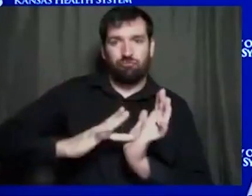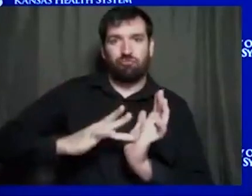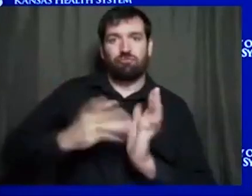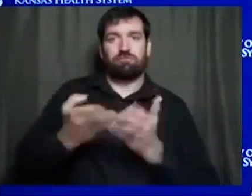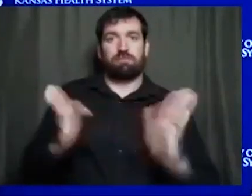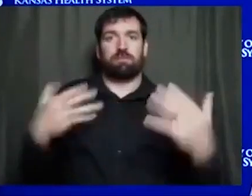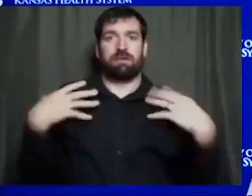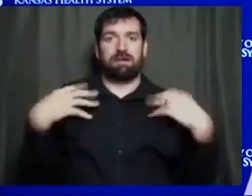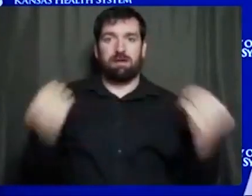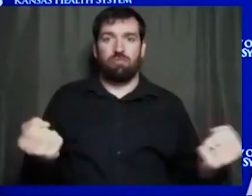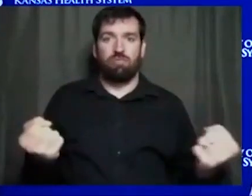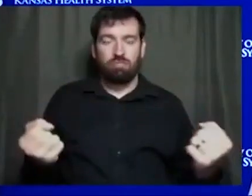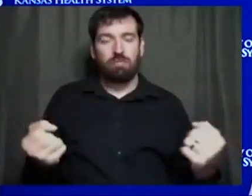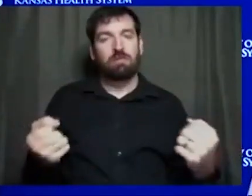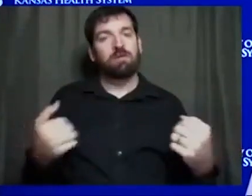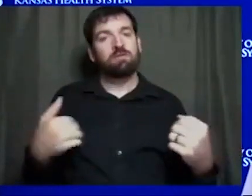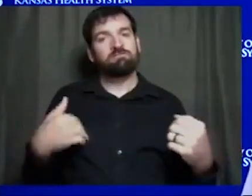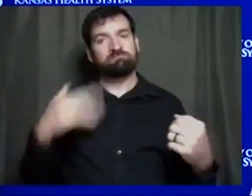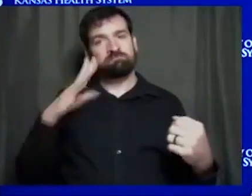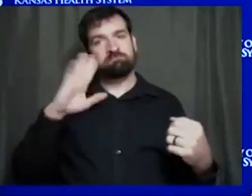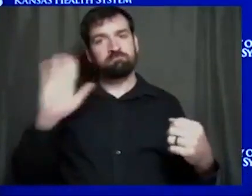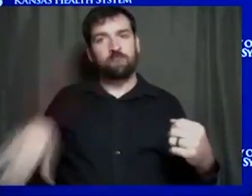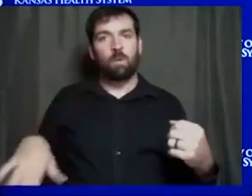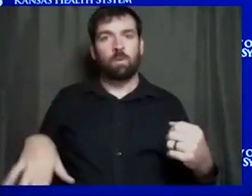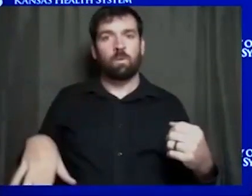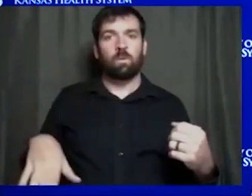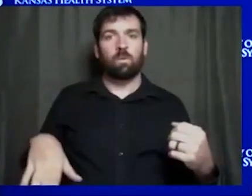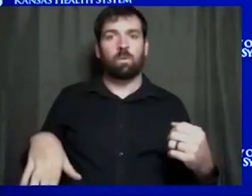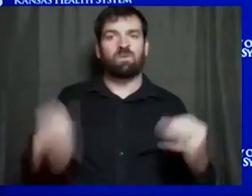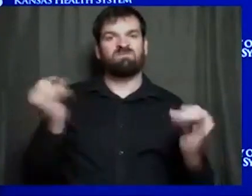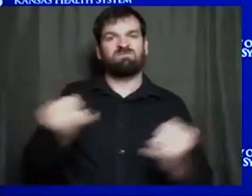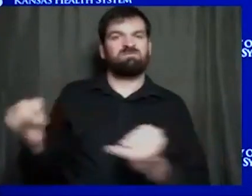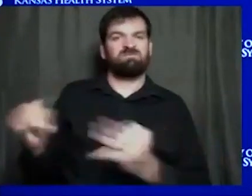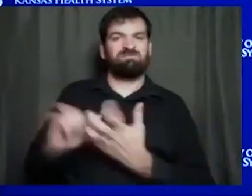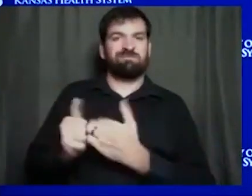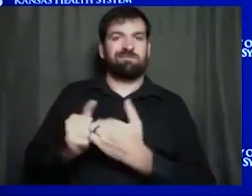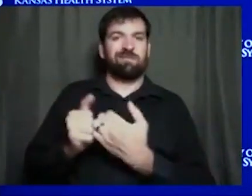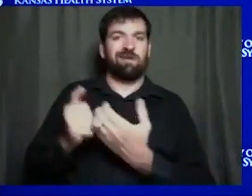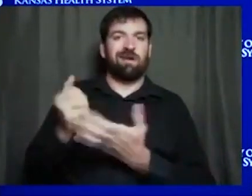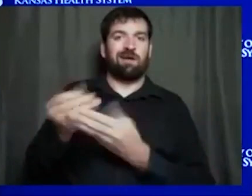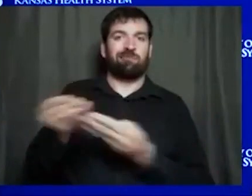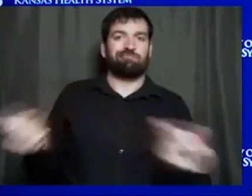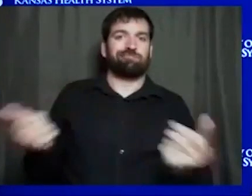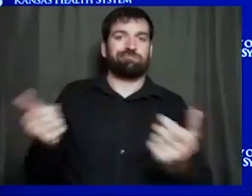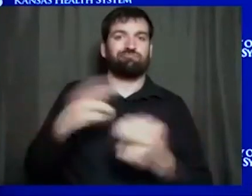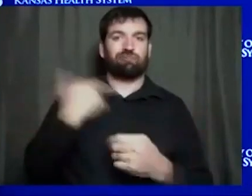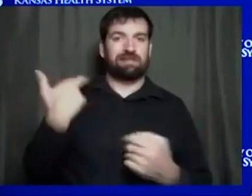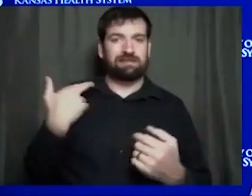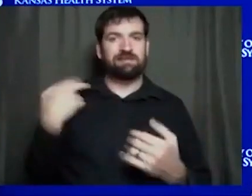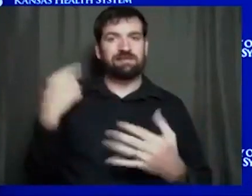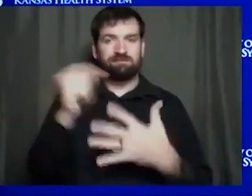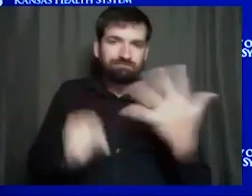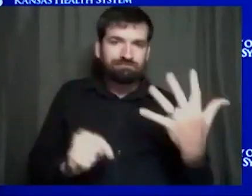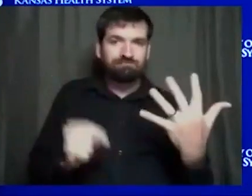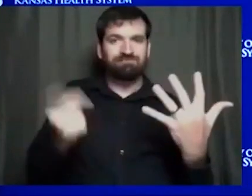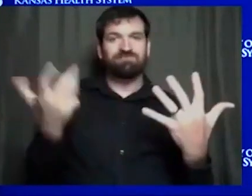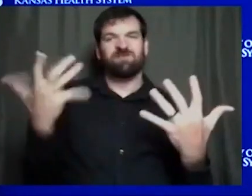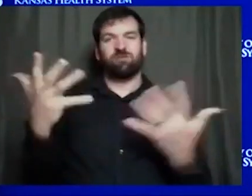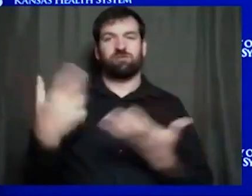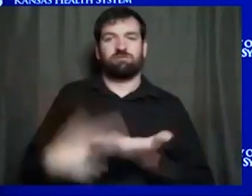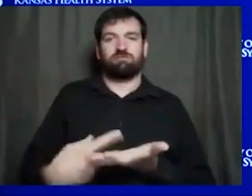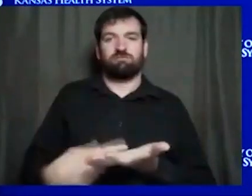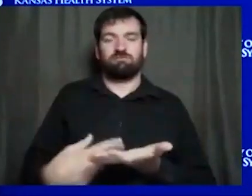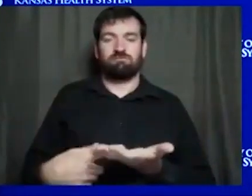know, we know, and individually we know how to help reduce risk, and it is doing those things that I've just talked about. How much do we think